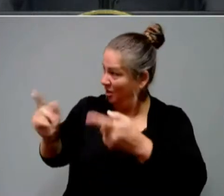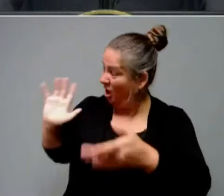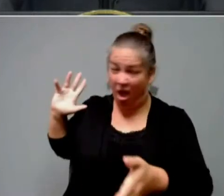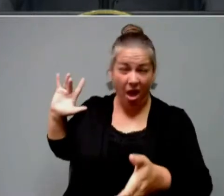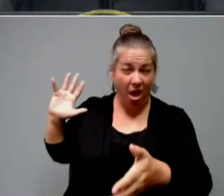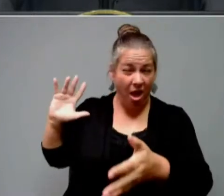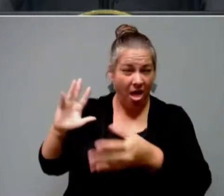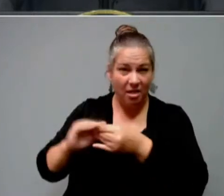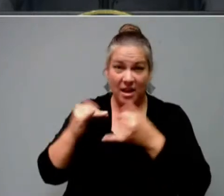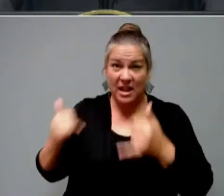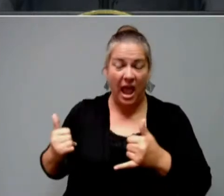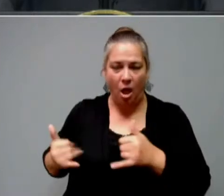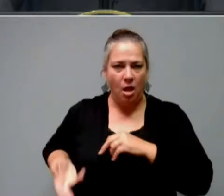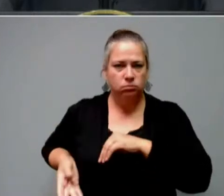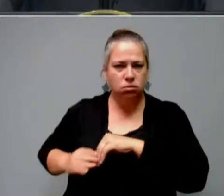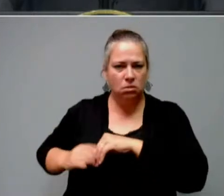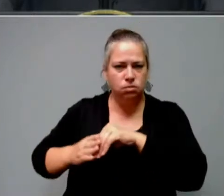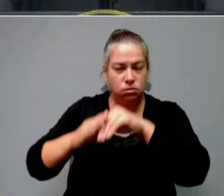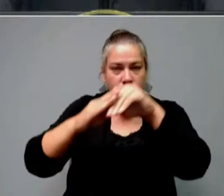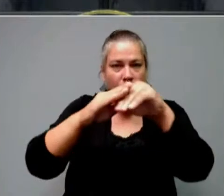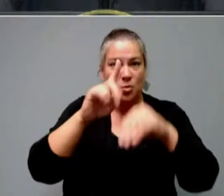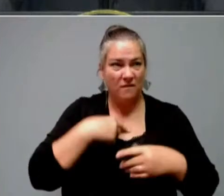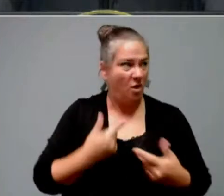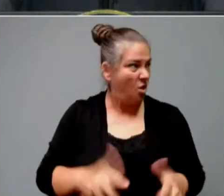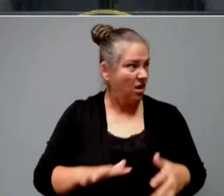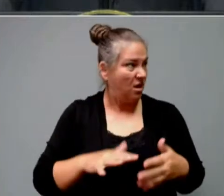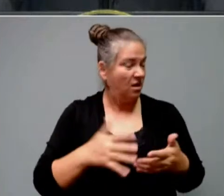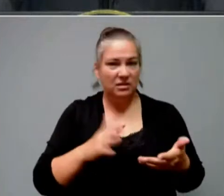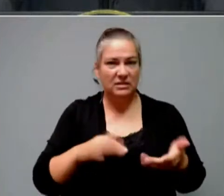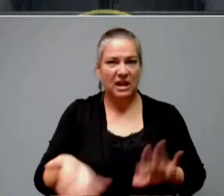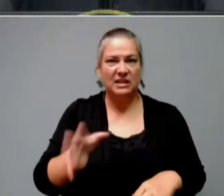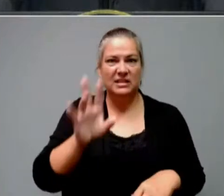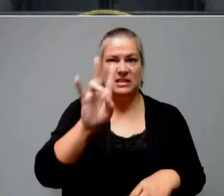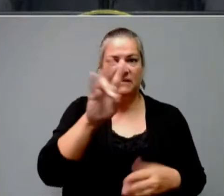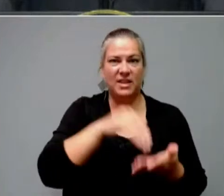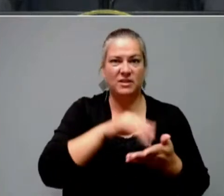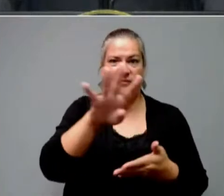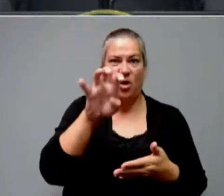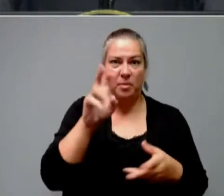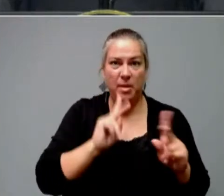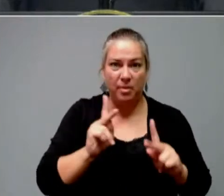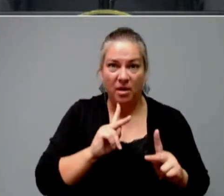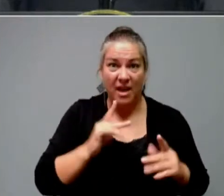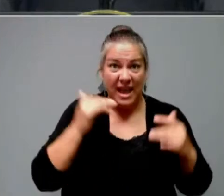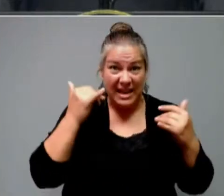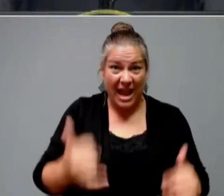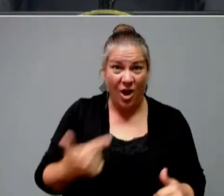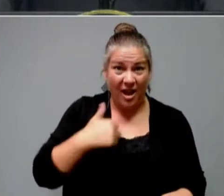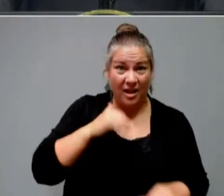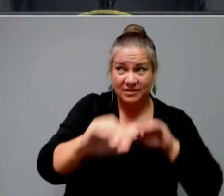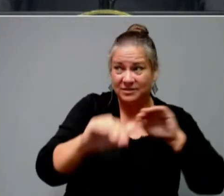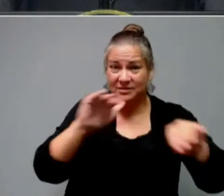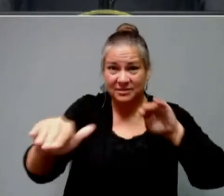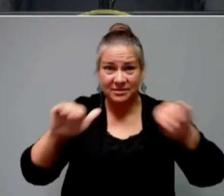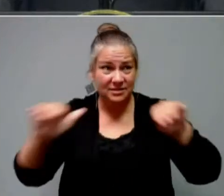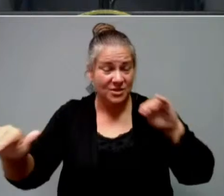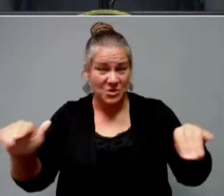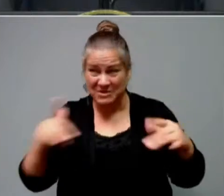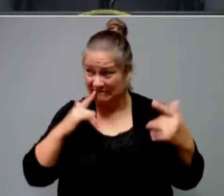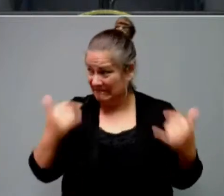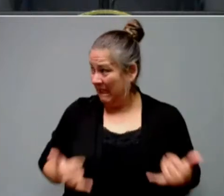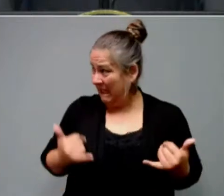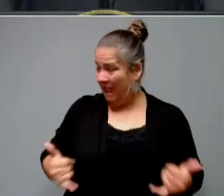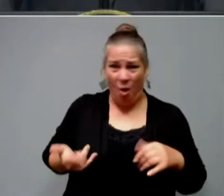Folks, we've lost 7,400 people. So me now saying we are experiencing right now the most rapid rise in cases